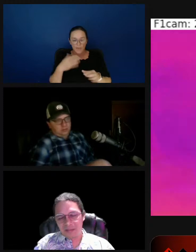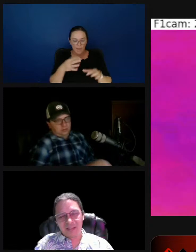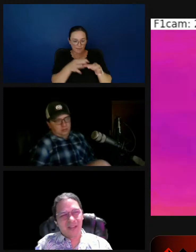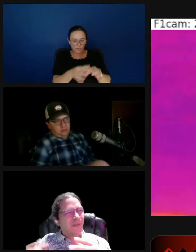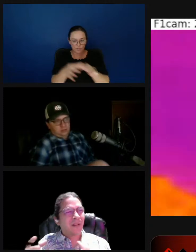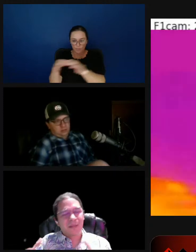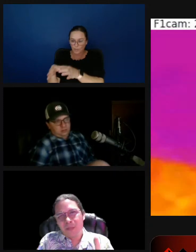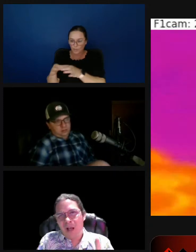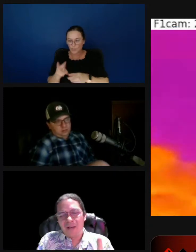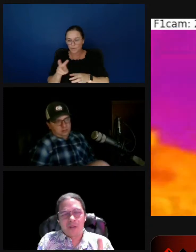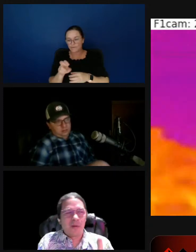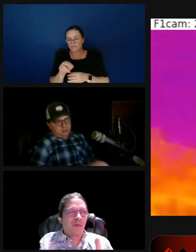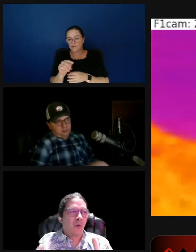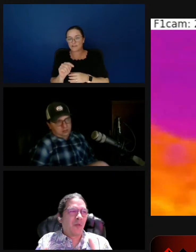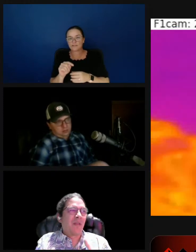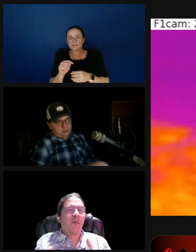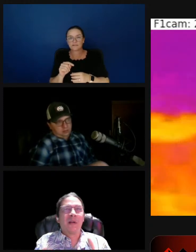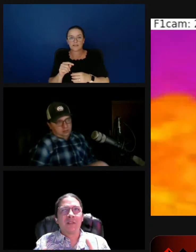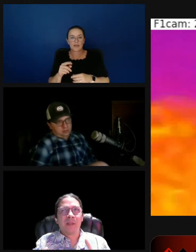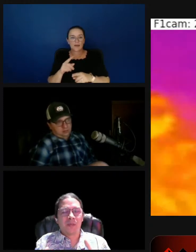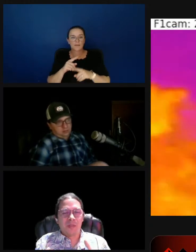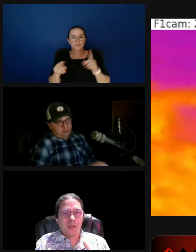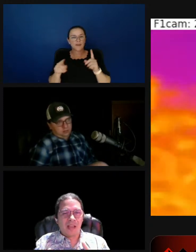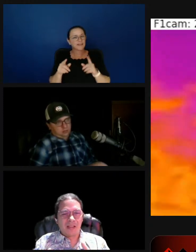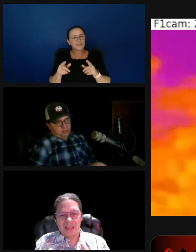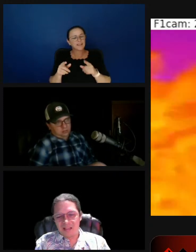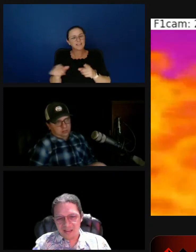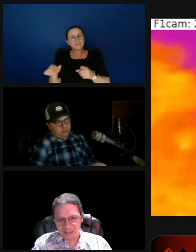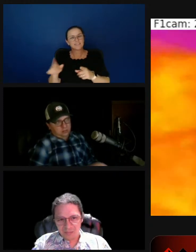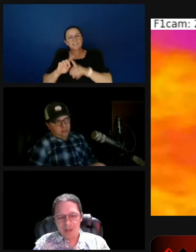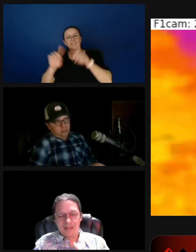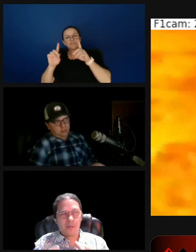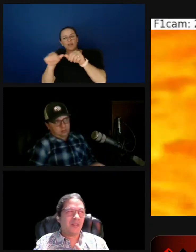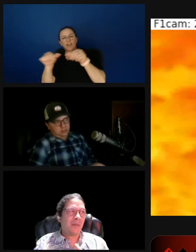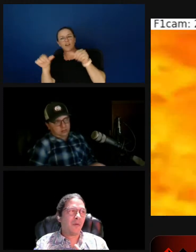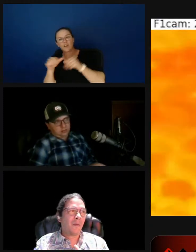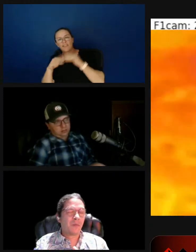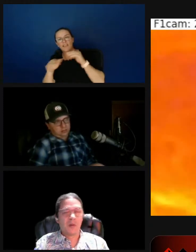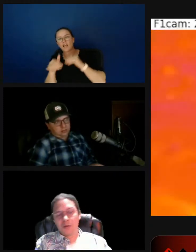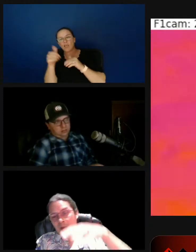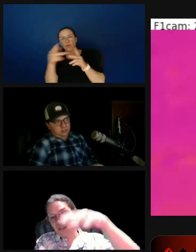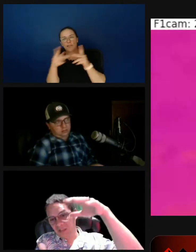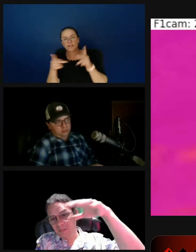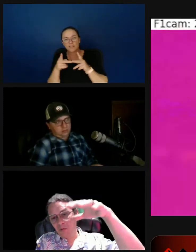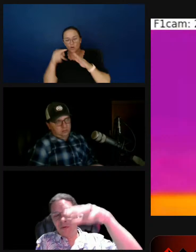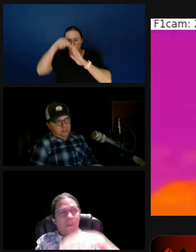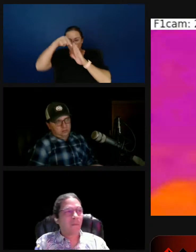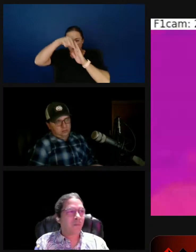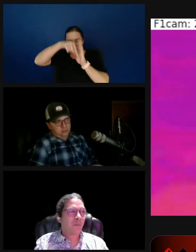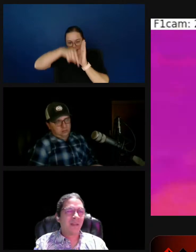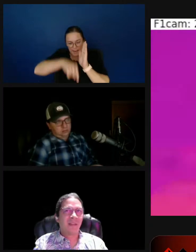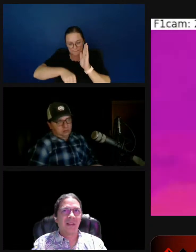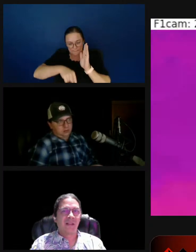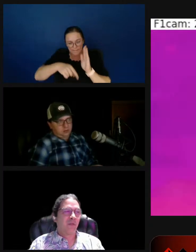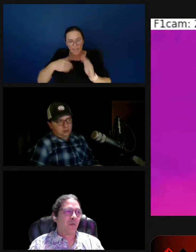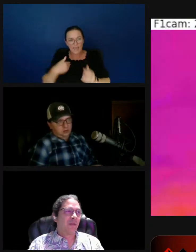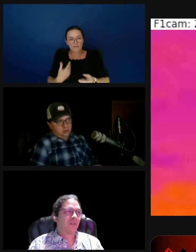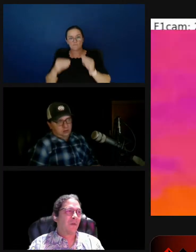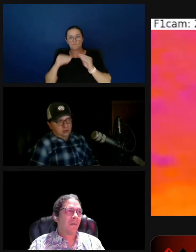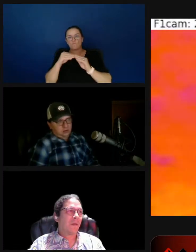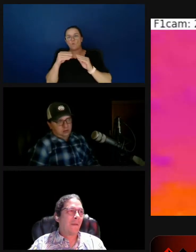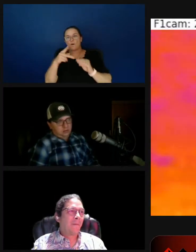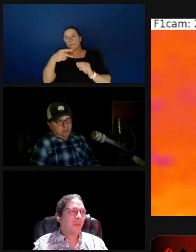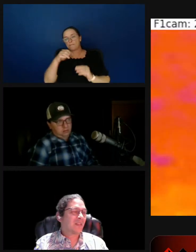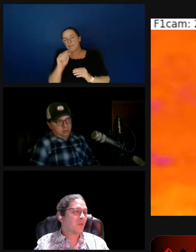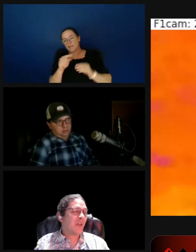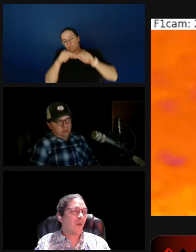but it's a different spot on the crater floor than everywhere else, because we know that has a spot that went deeper and also has a deeper pit that it can flow in.